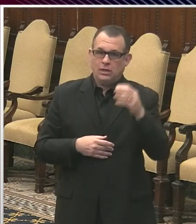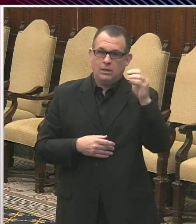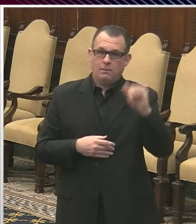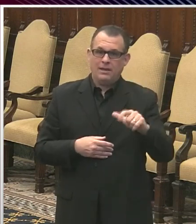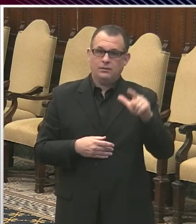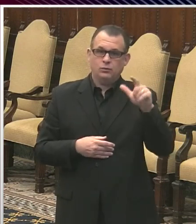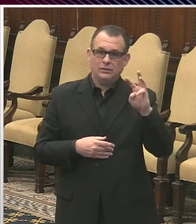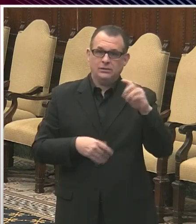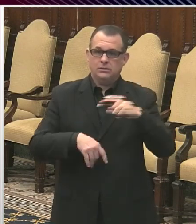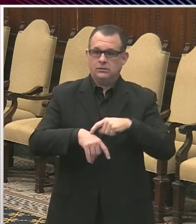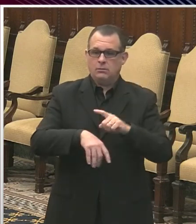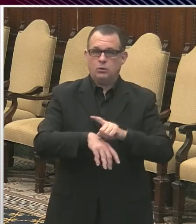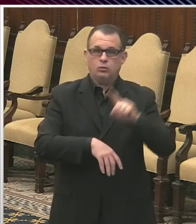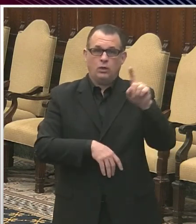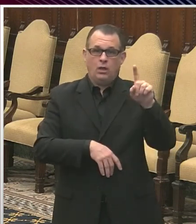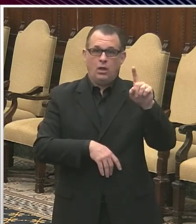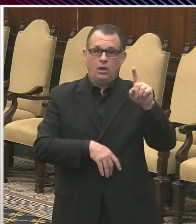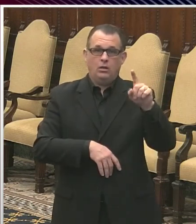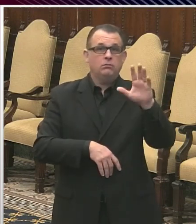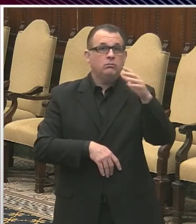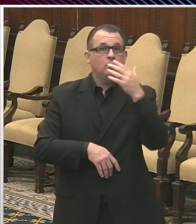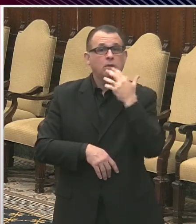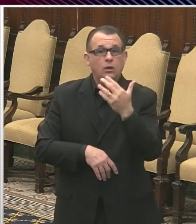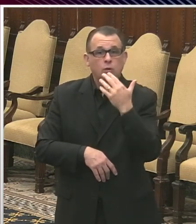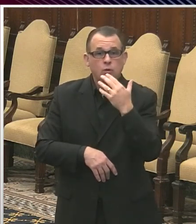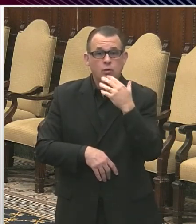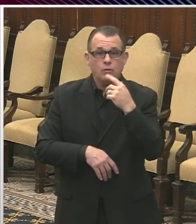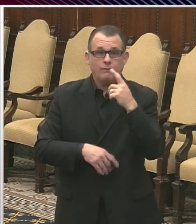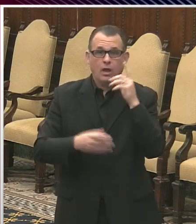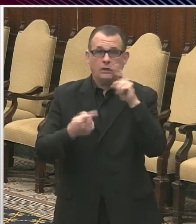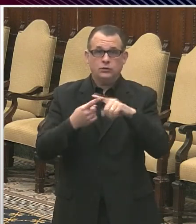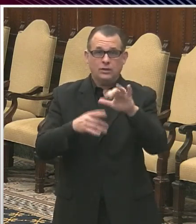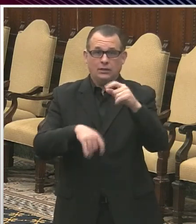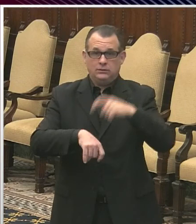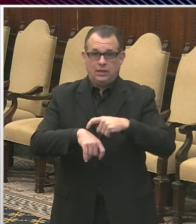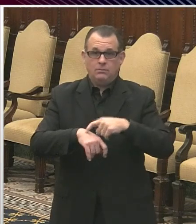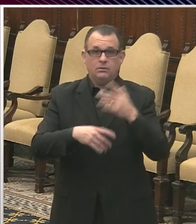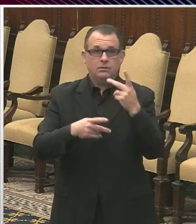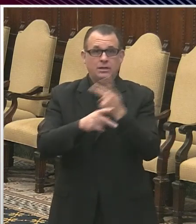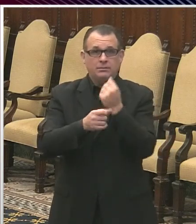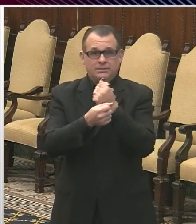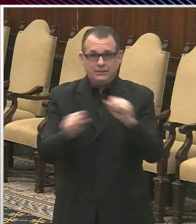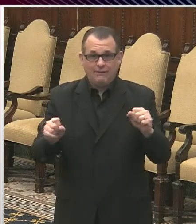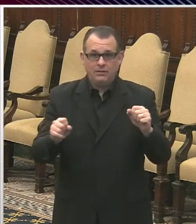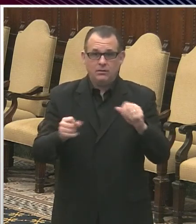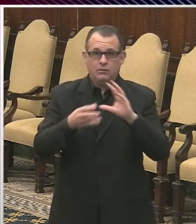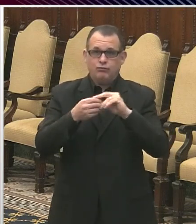26th. Thank you. Until then, have a safe weekend. This concludes the briefing.